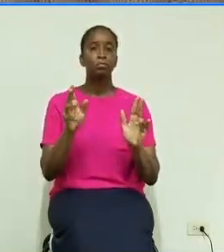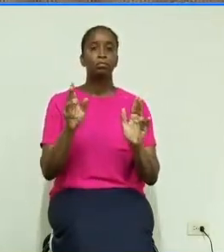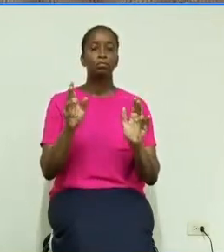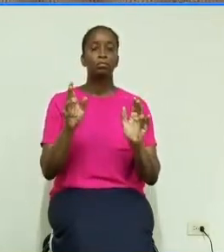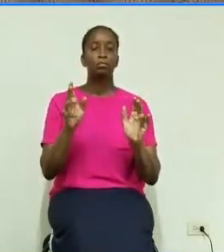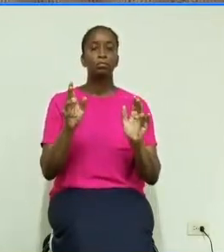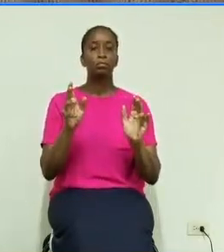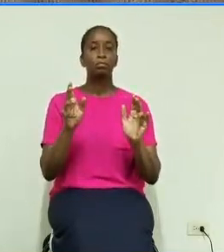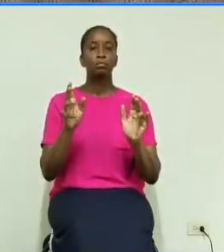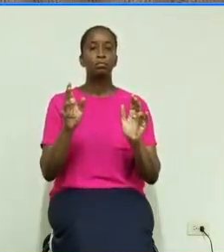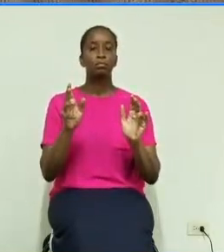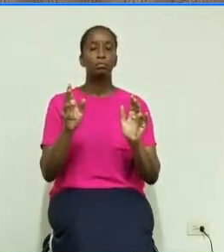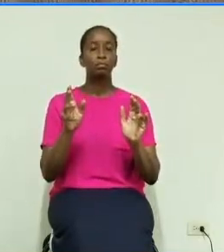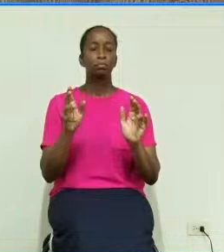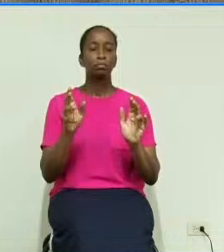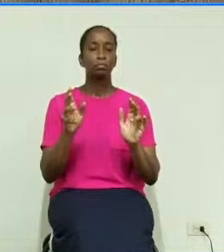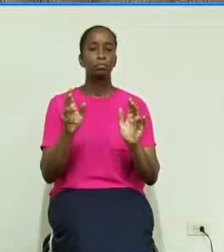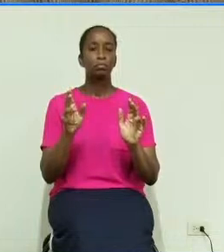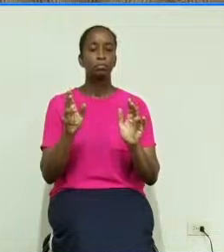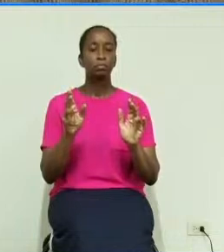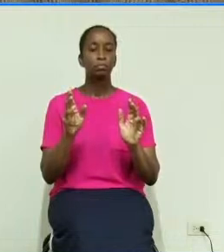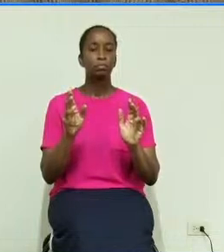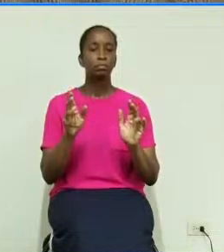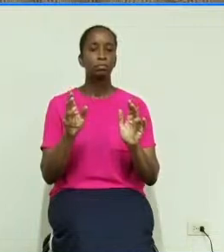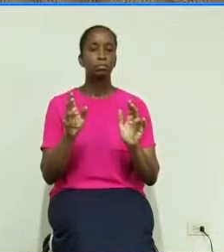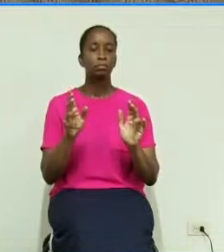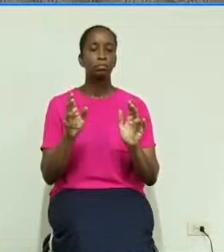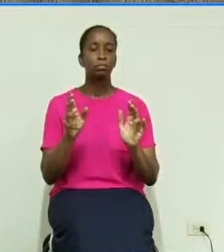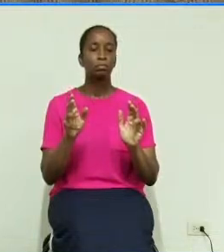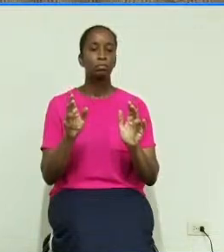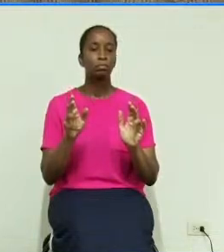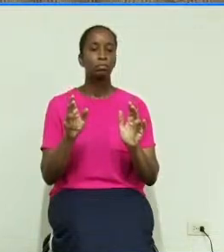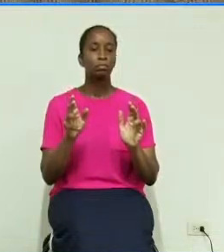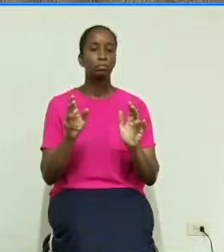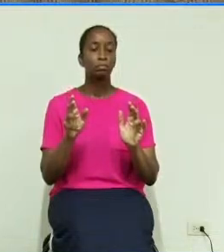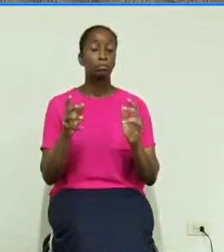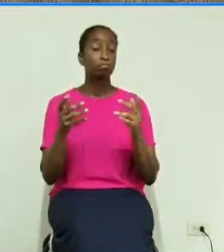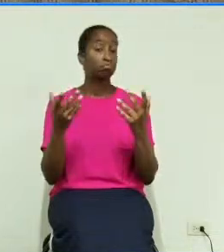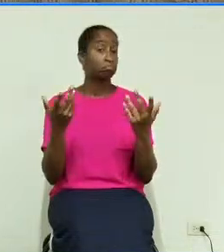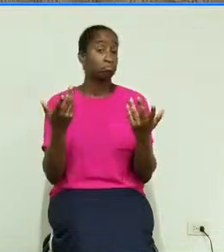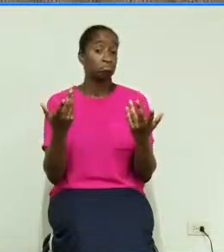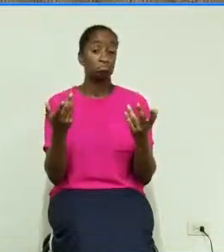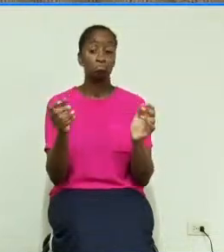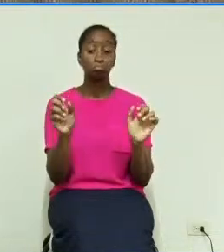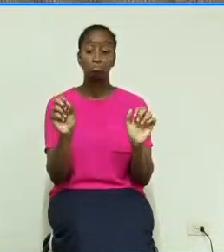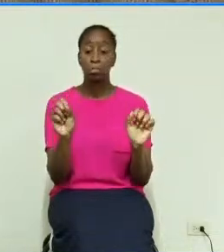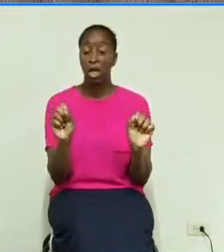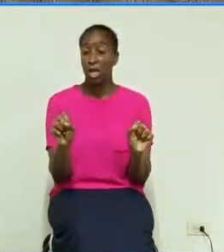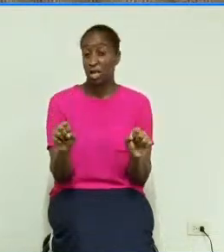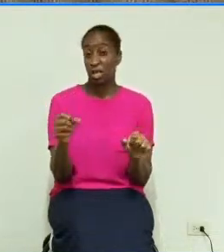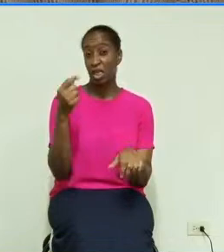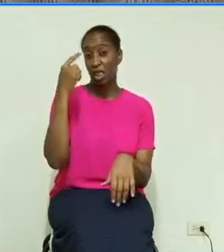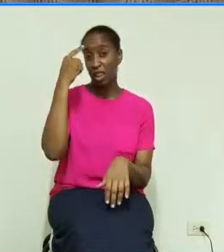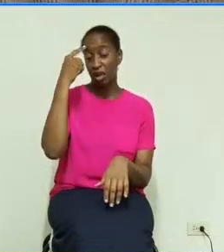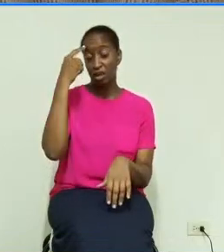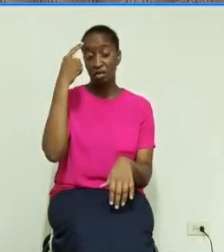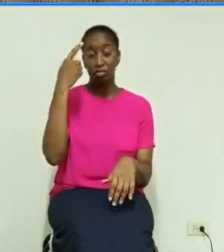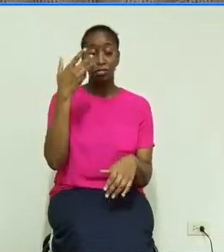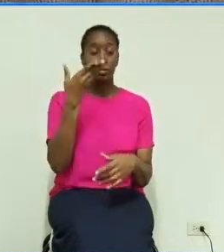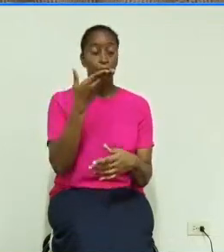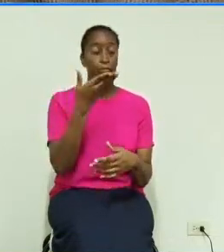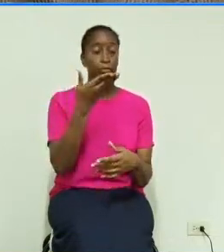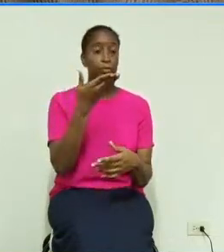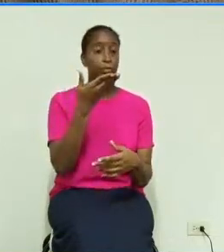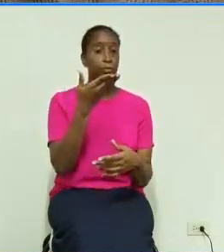represented, but you might consider including committees, either in the